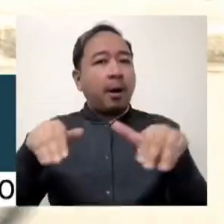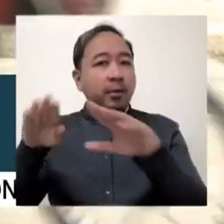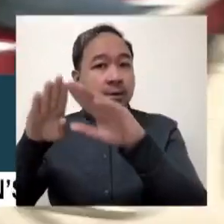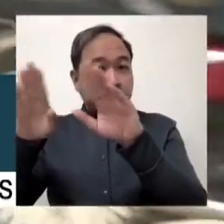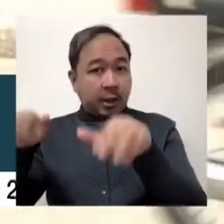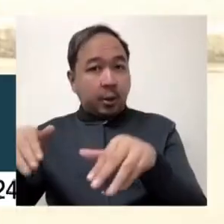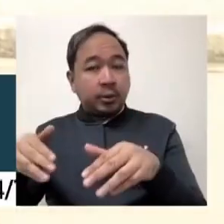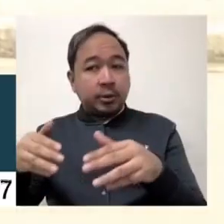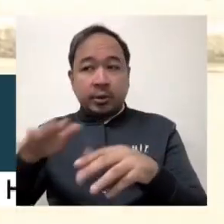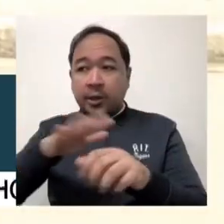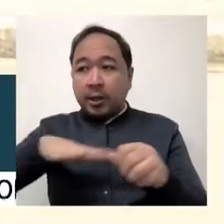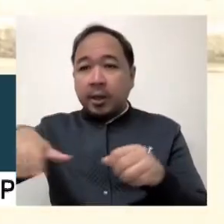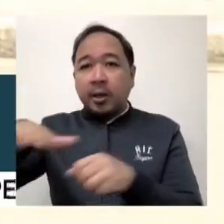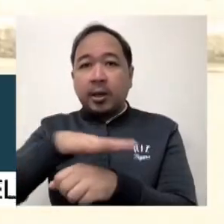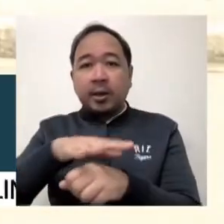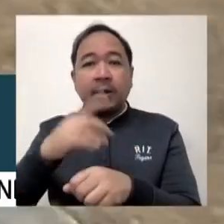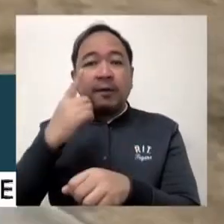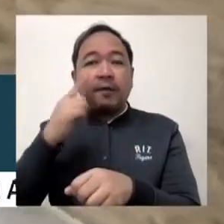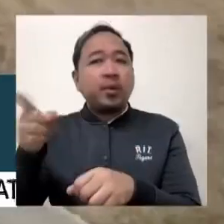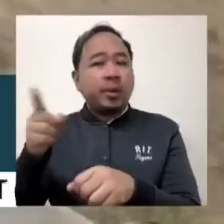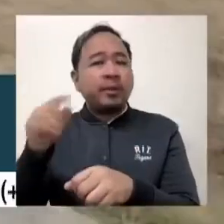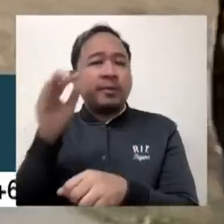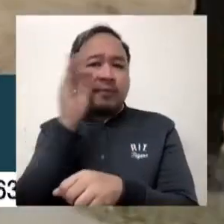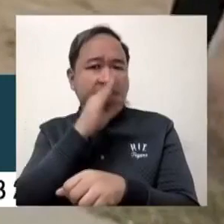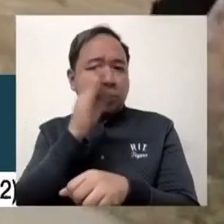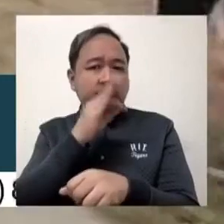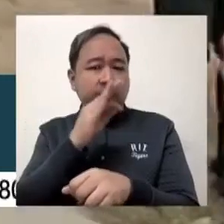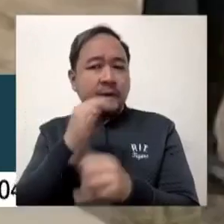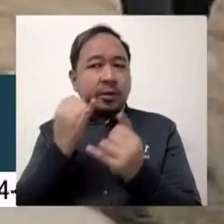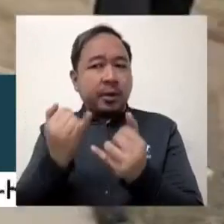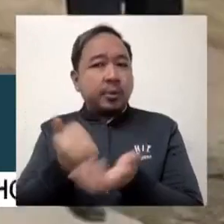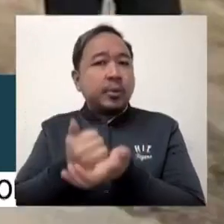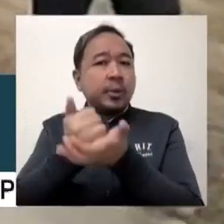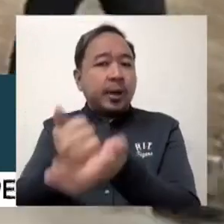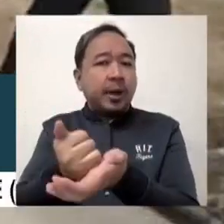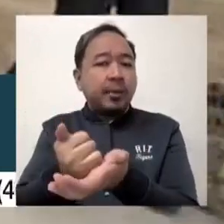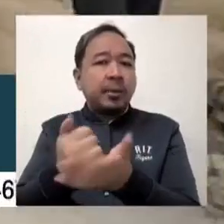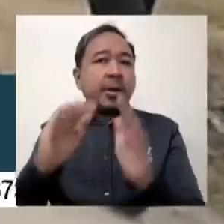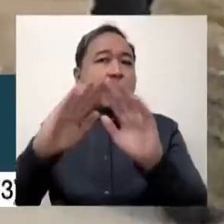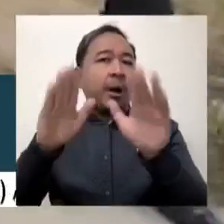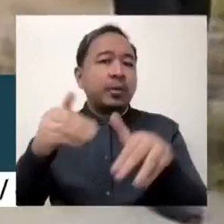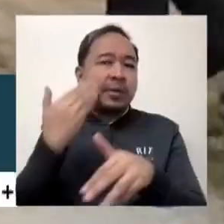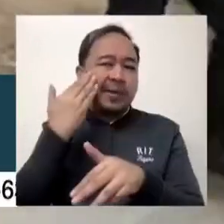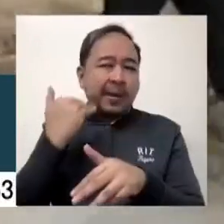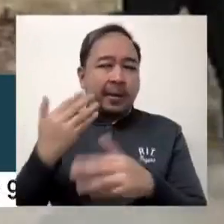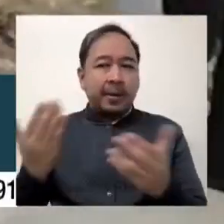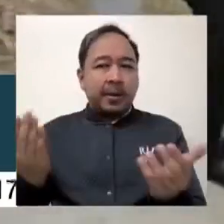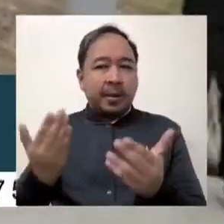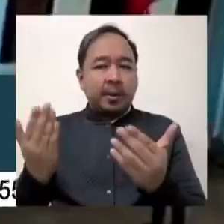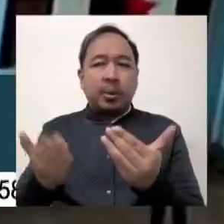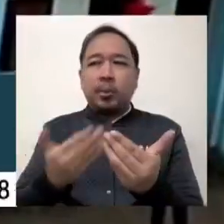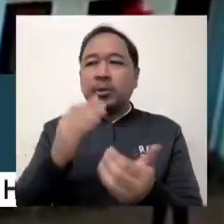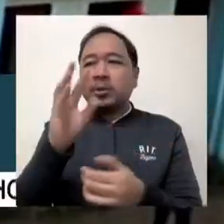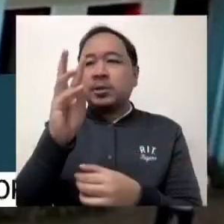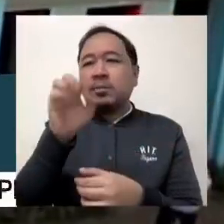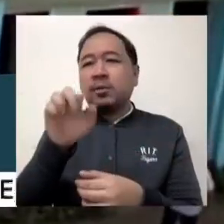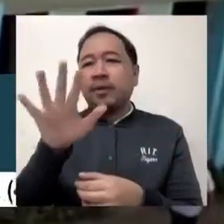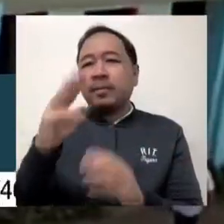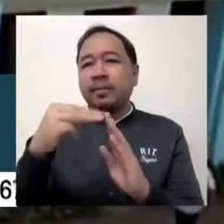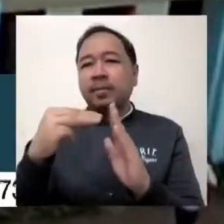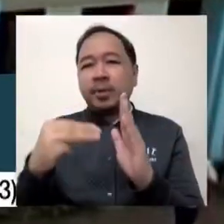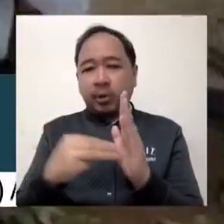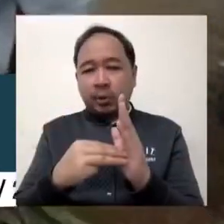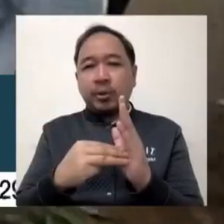for indigent Filipinos in order to address the country's housing backlog, which has already reached 6.5 million units this